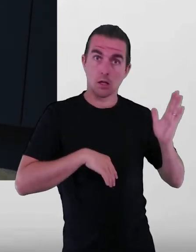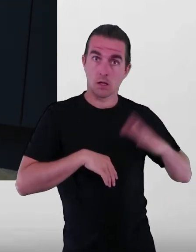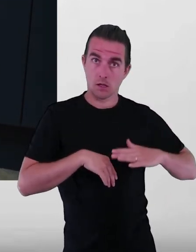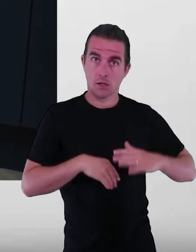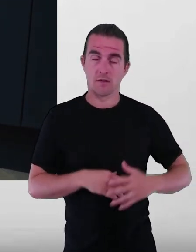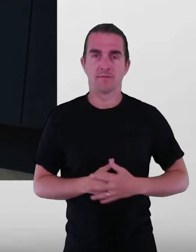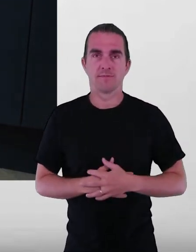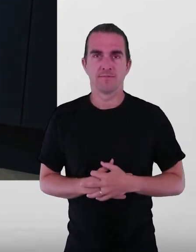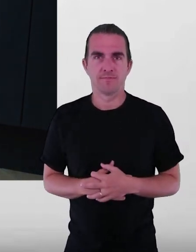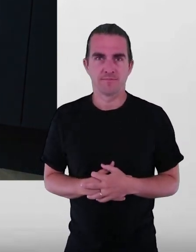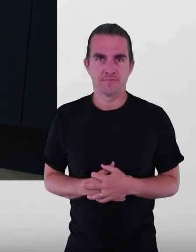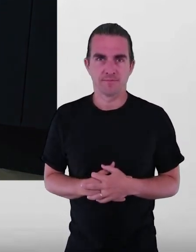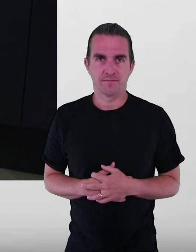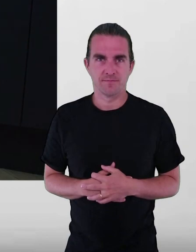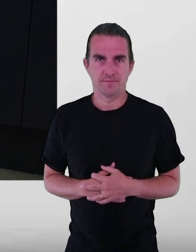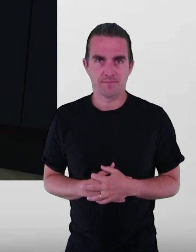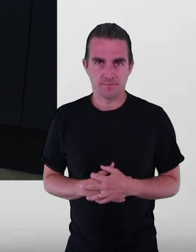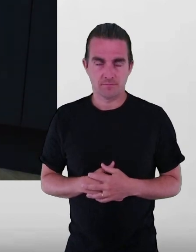household waste.